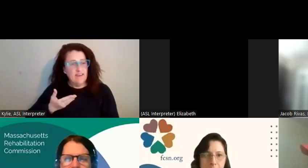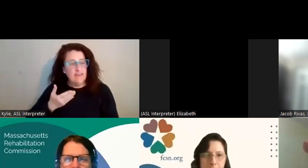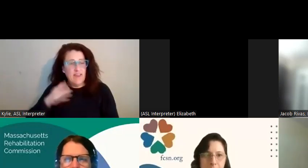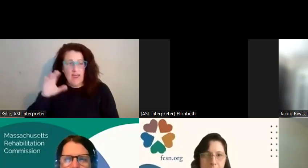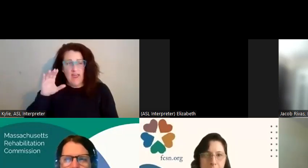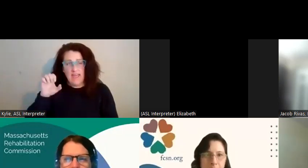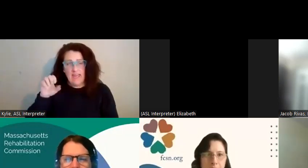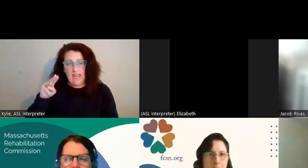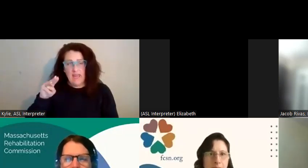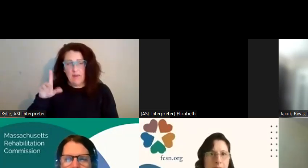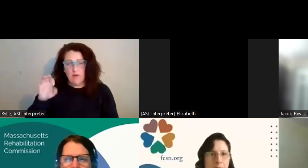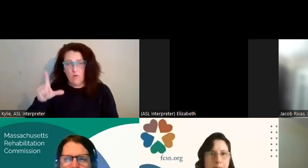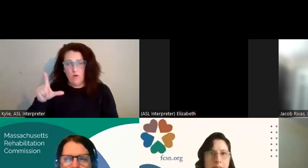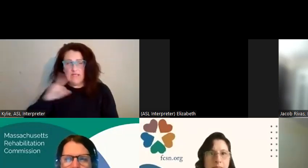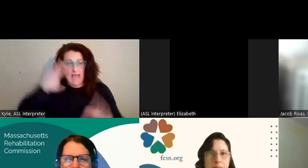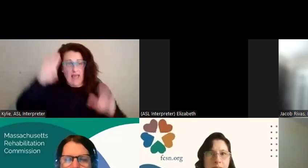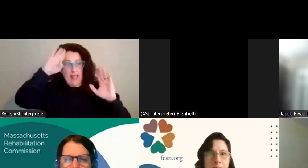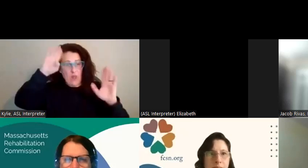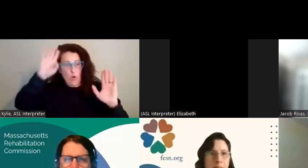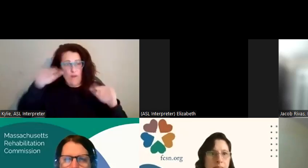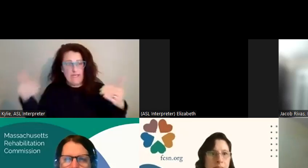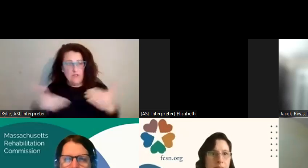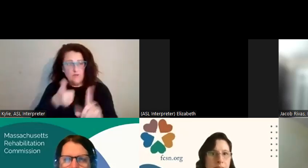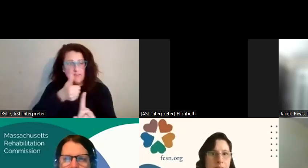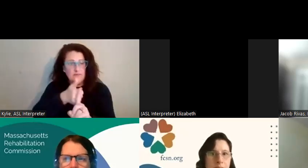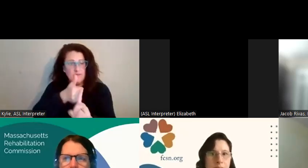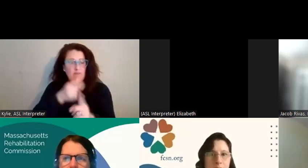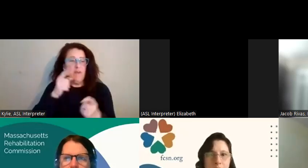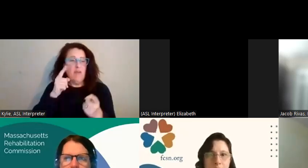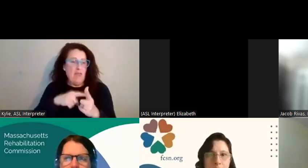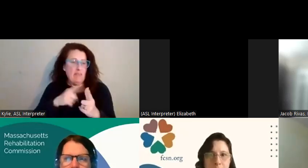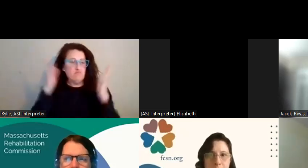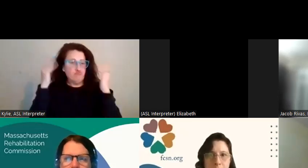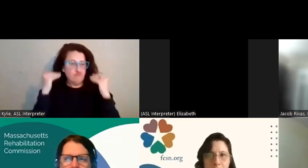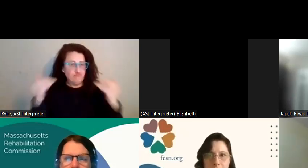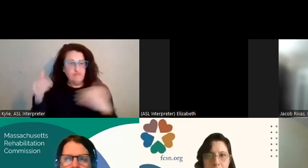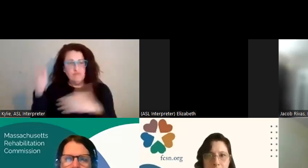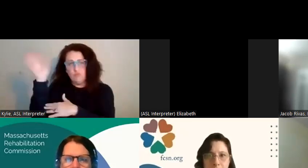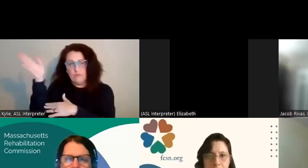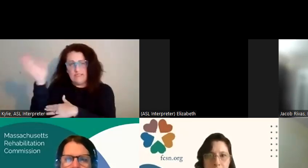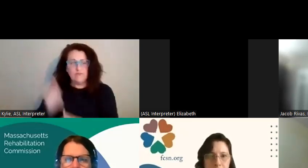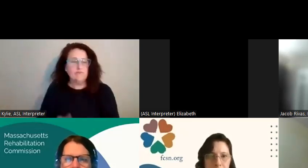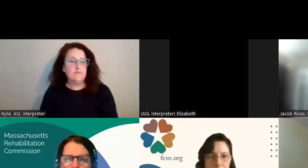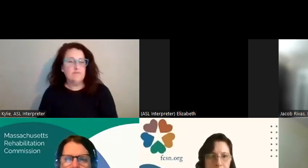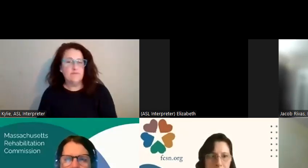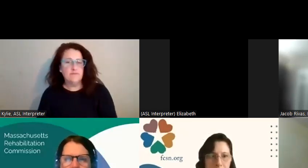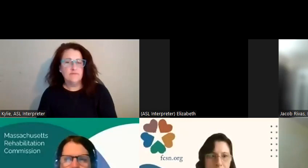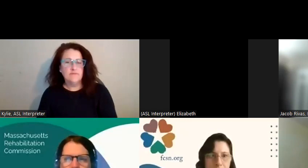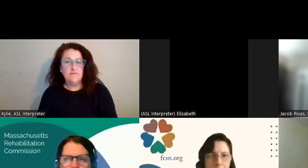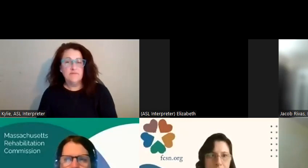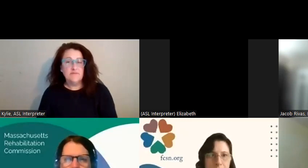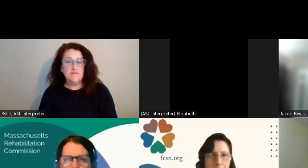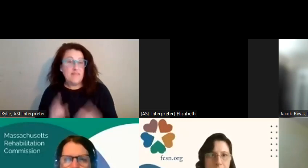to say hello and introduce himself before we get started with the presentation. Hello,